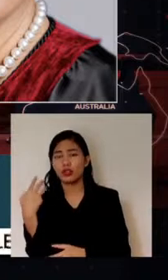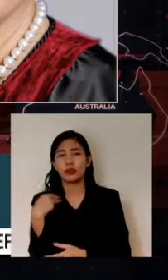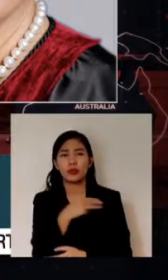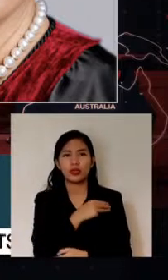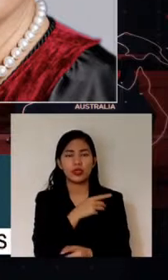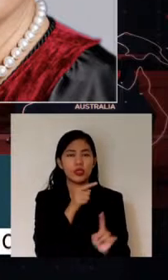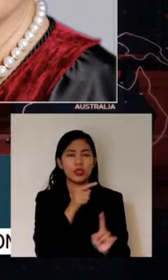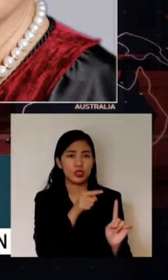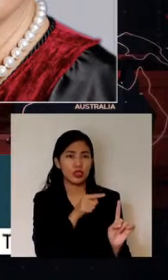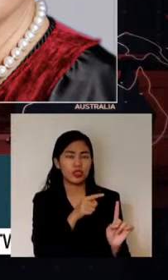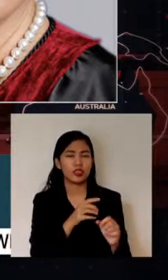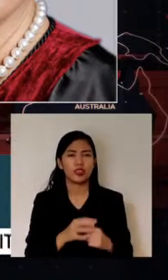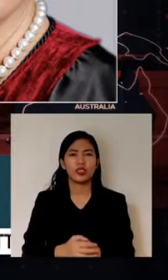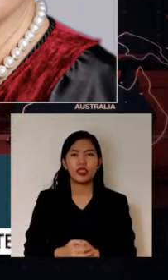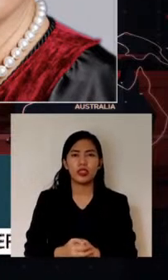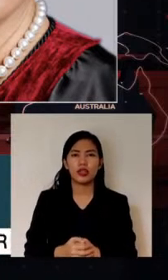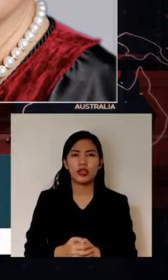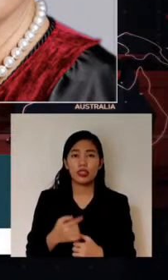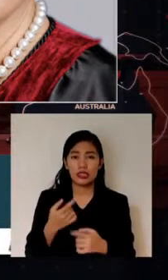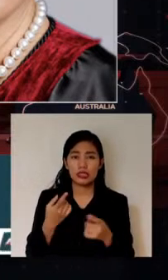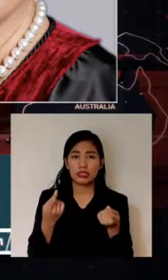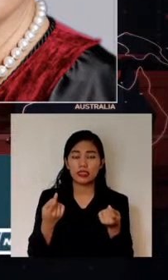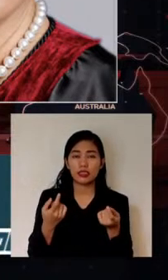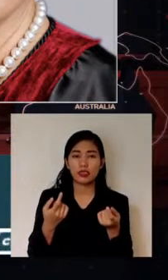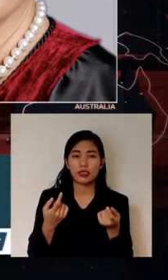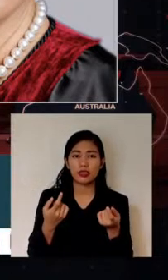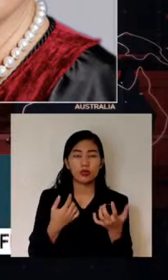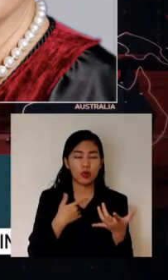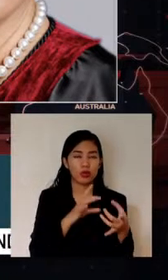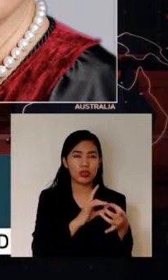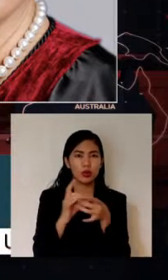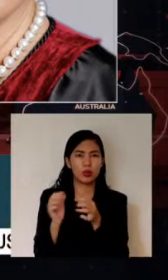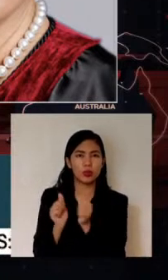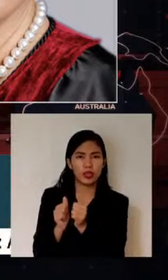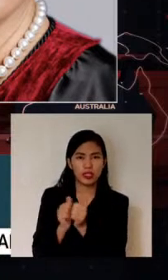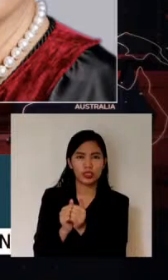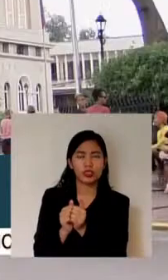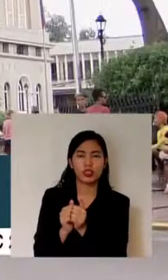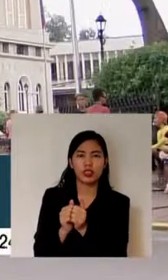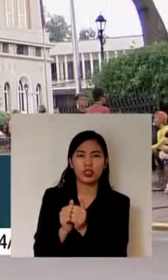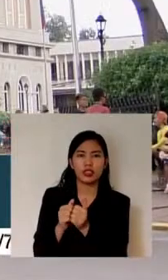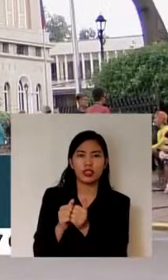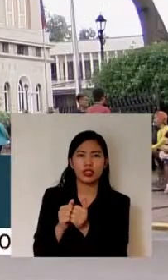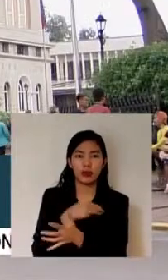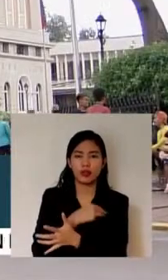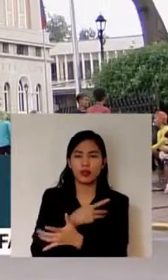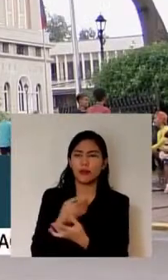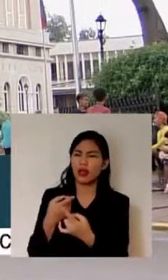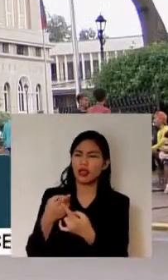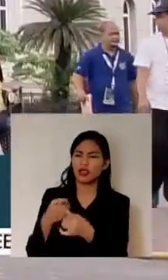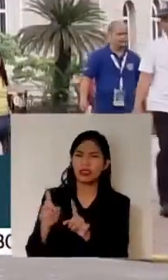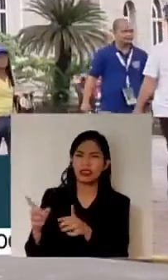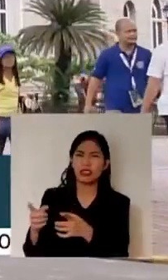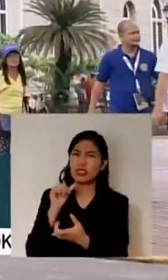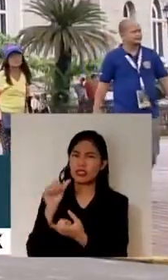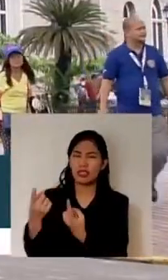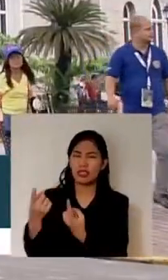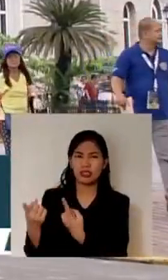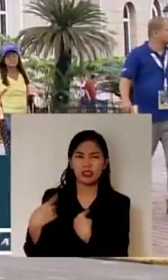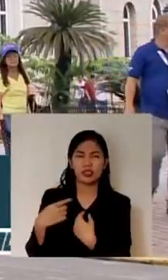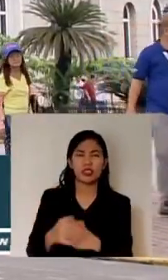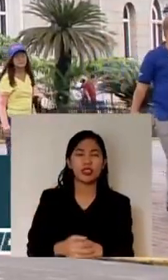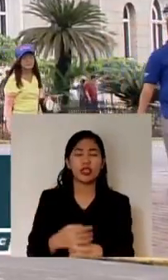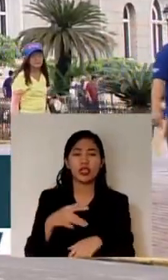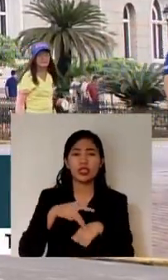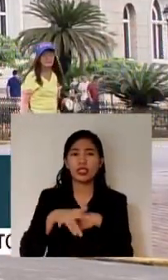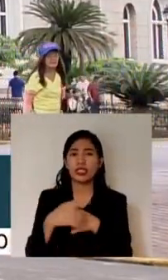already tried to reach also Commissioner Ferrolino. But she was not answering. The poll body earlier announced one of the